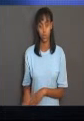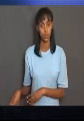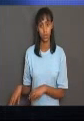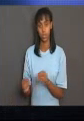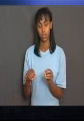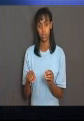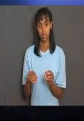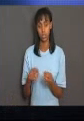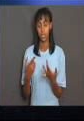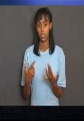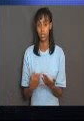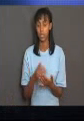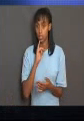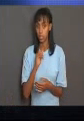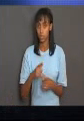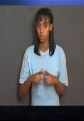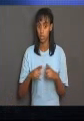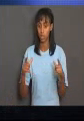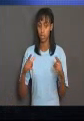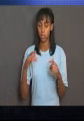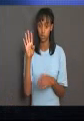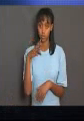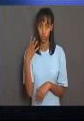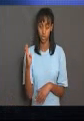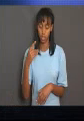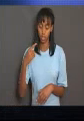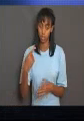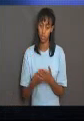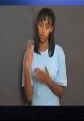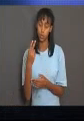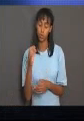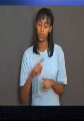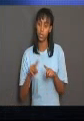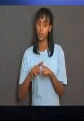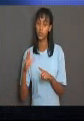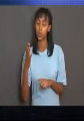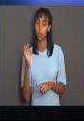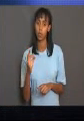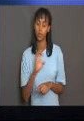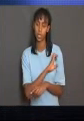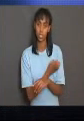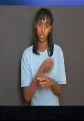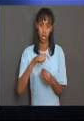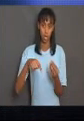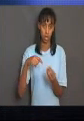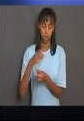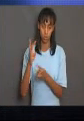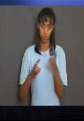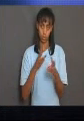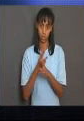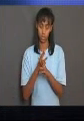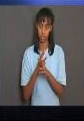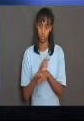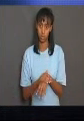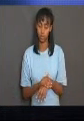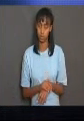Students, here is a pie chart which shows the usage of different forms of energy around the world.